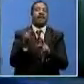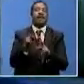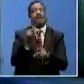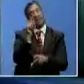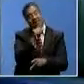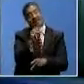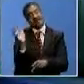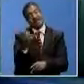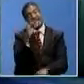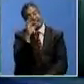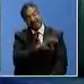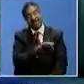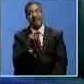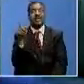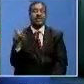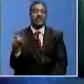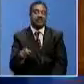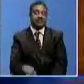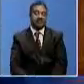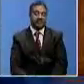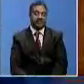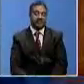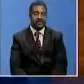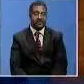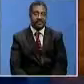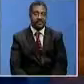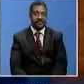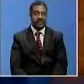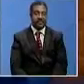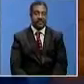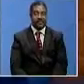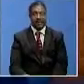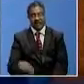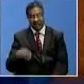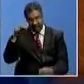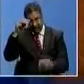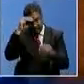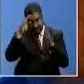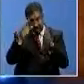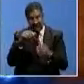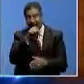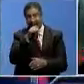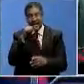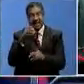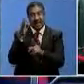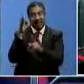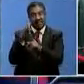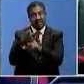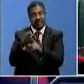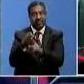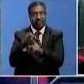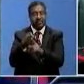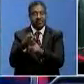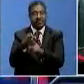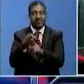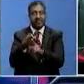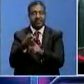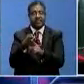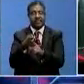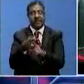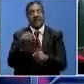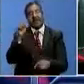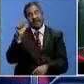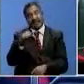them. Thank you, Madam Speaker. The Honorable Minister of Agriculture. Thank you, Madam Speaker. As